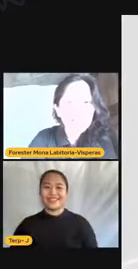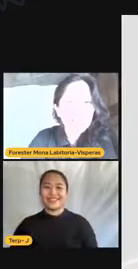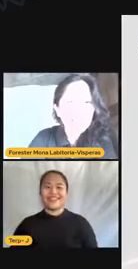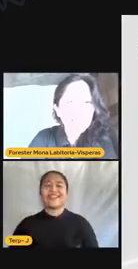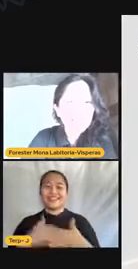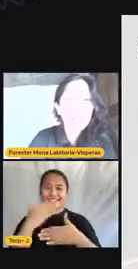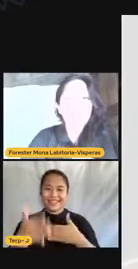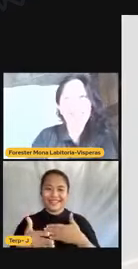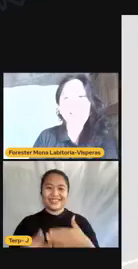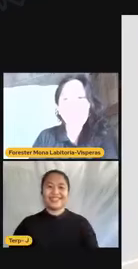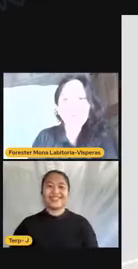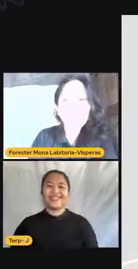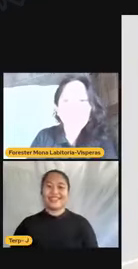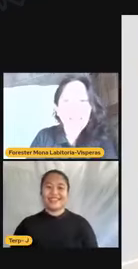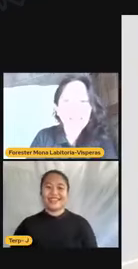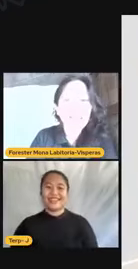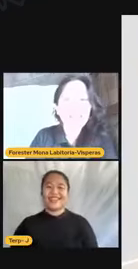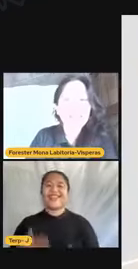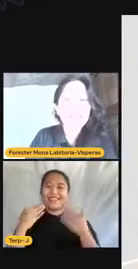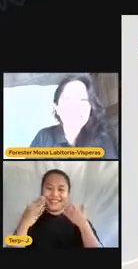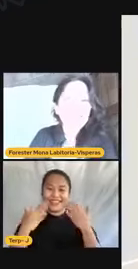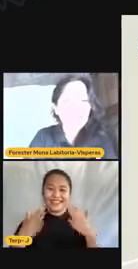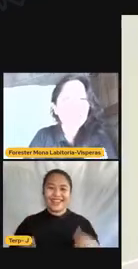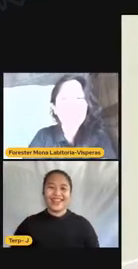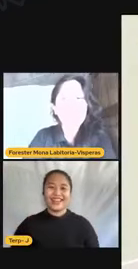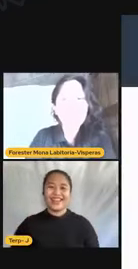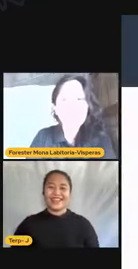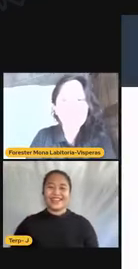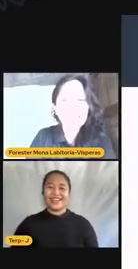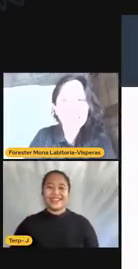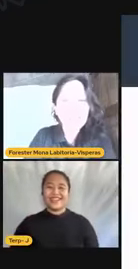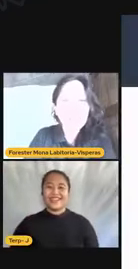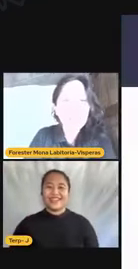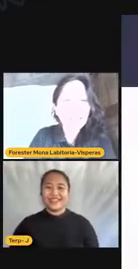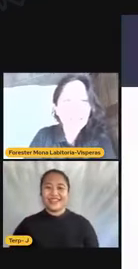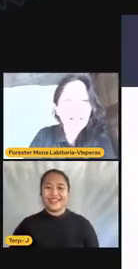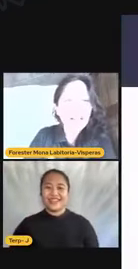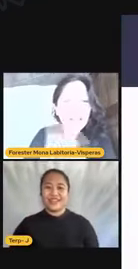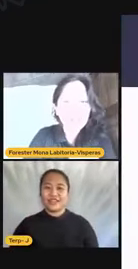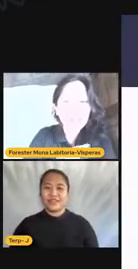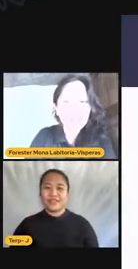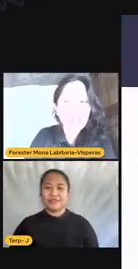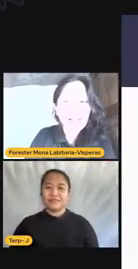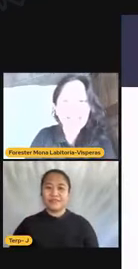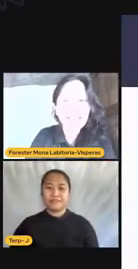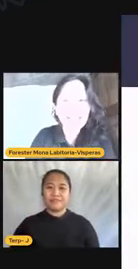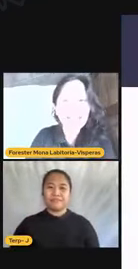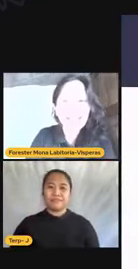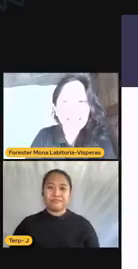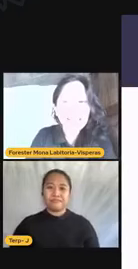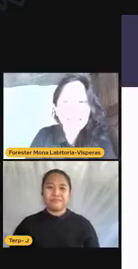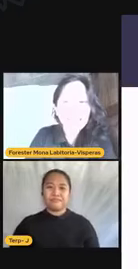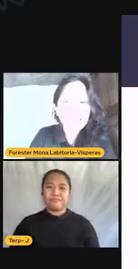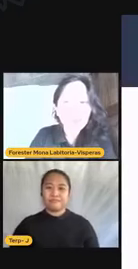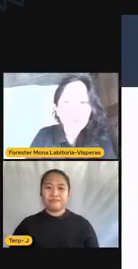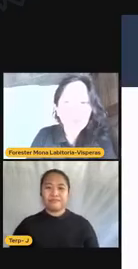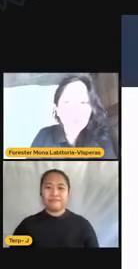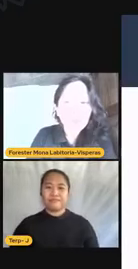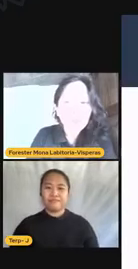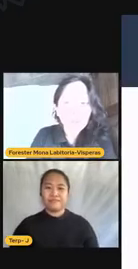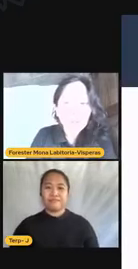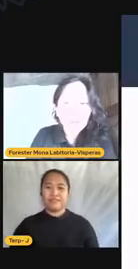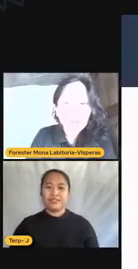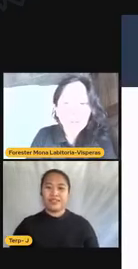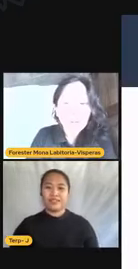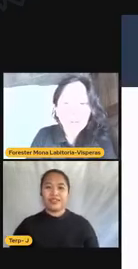next. Yeah, thank you. Yeah. So yun po yung binanggit kong word kanina. Go back. So